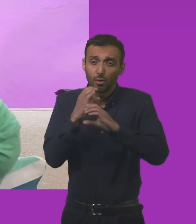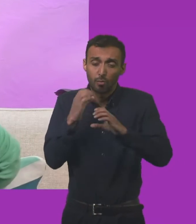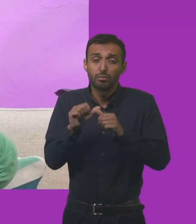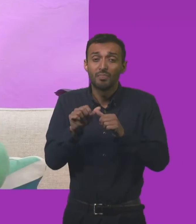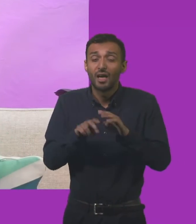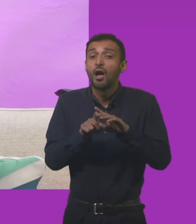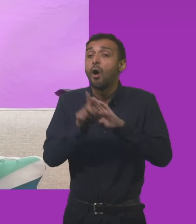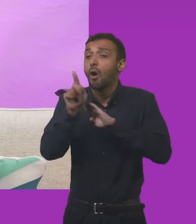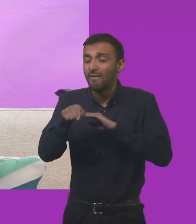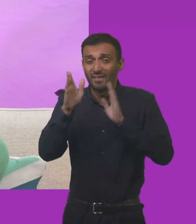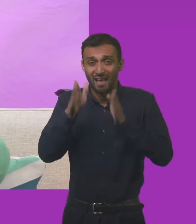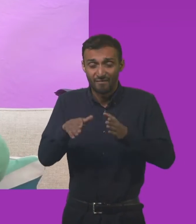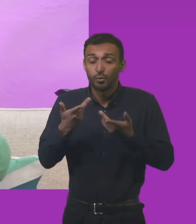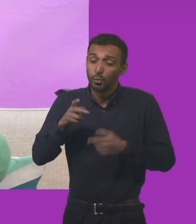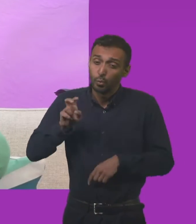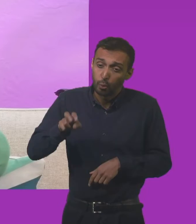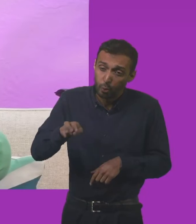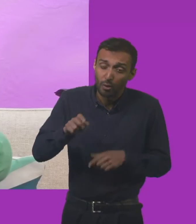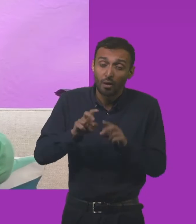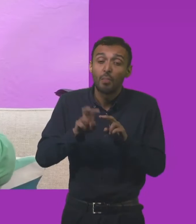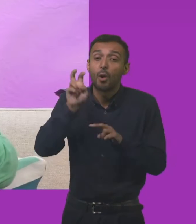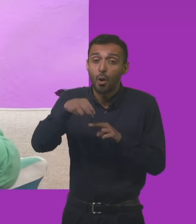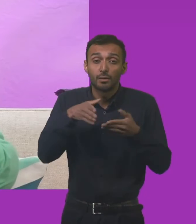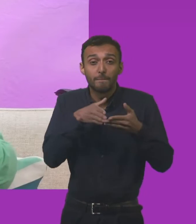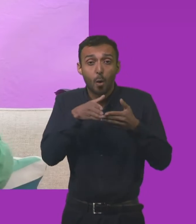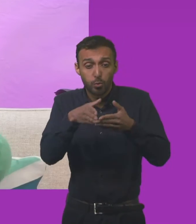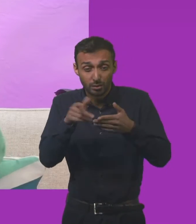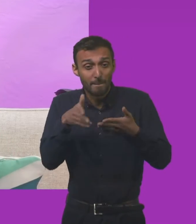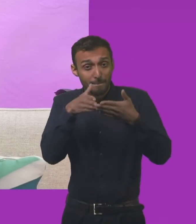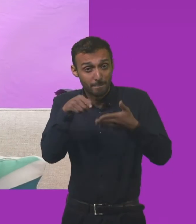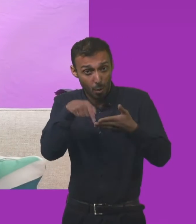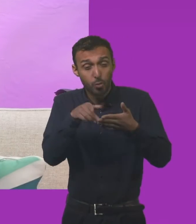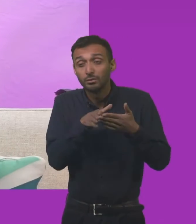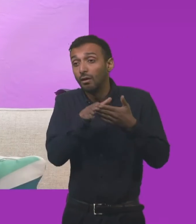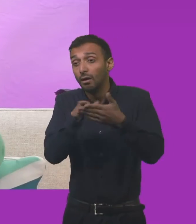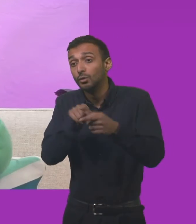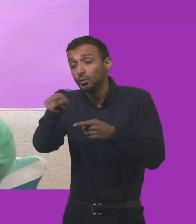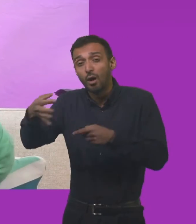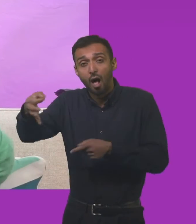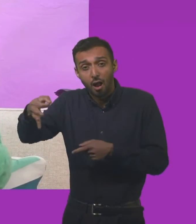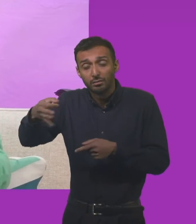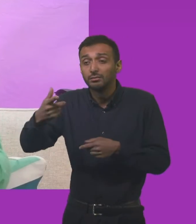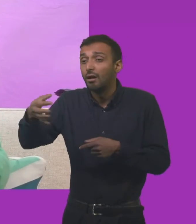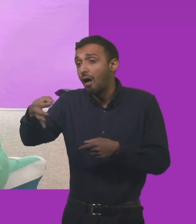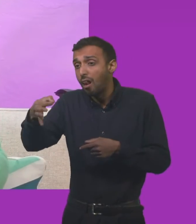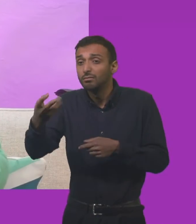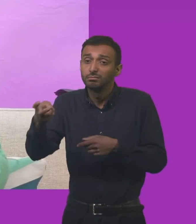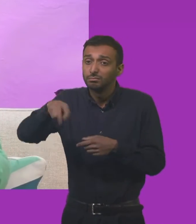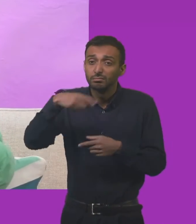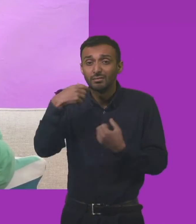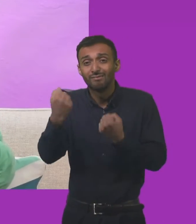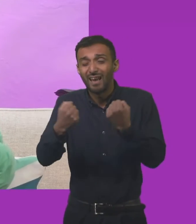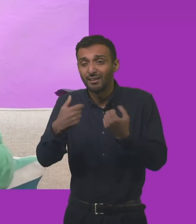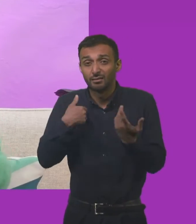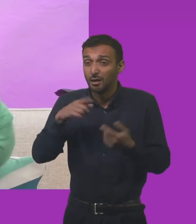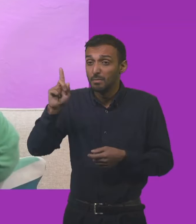to a boat, get on a boat, and then get to an island where we got on a little van. And I had these guys just basically like,